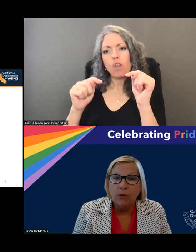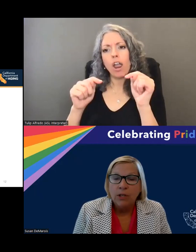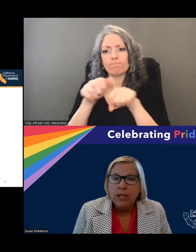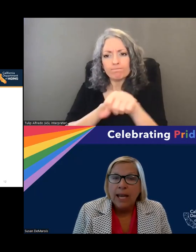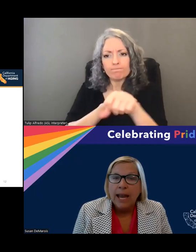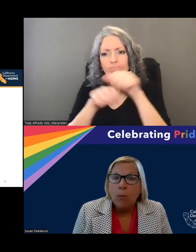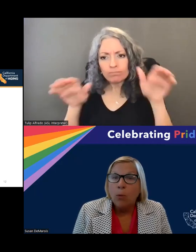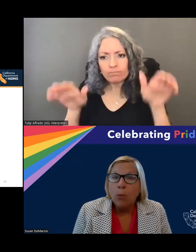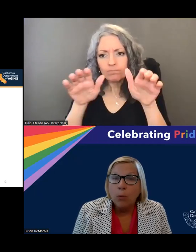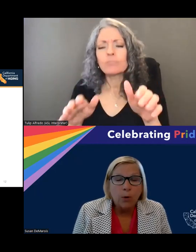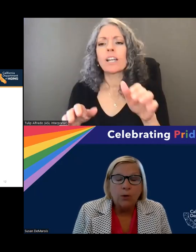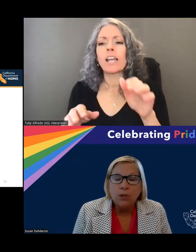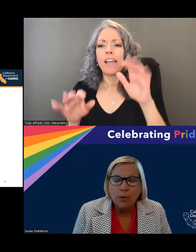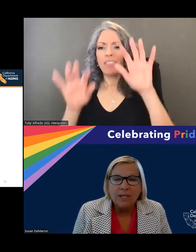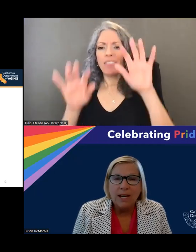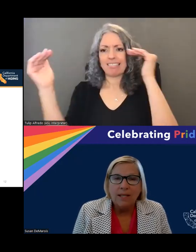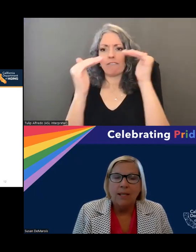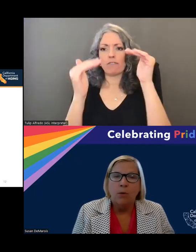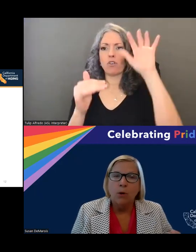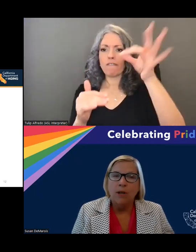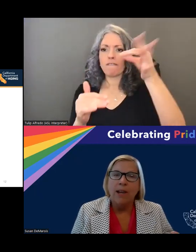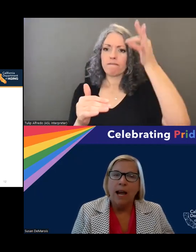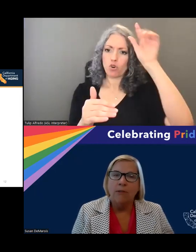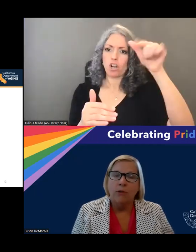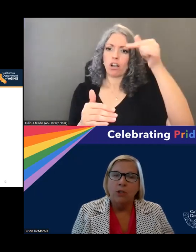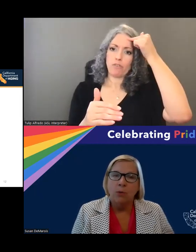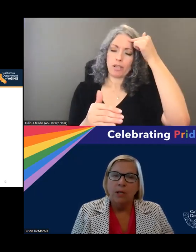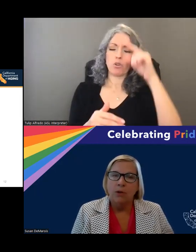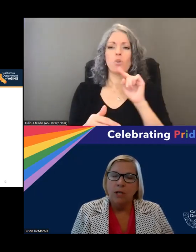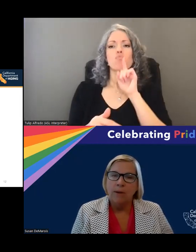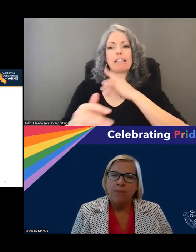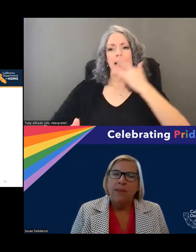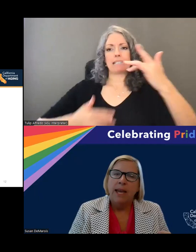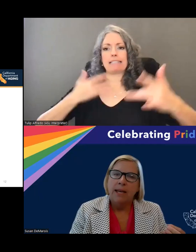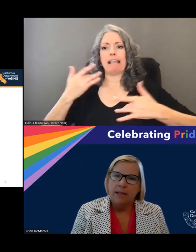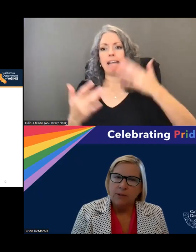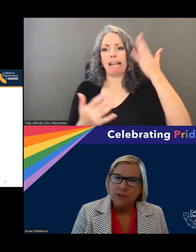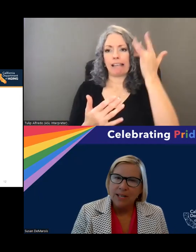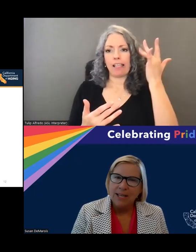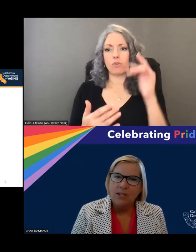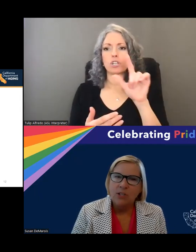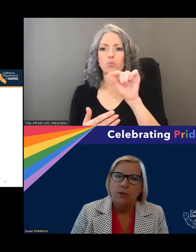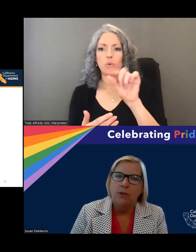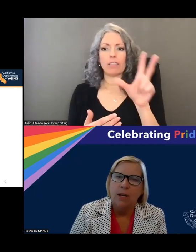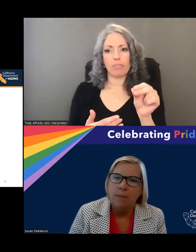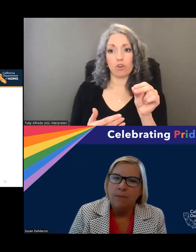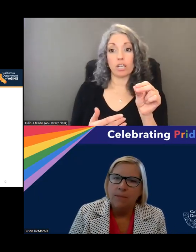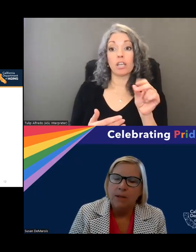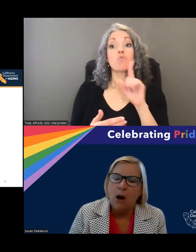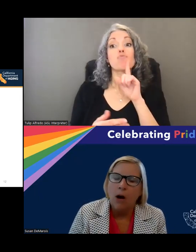federal level. And we're so excited that the work of California 2030 is feeding